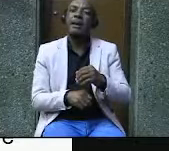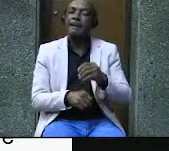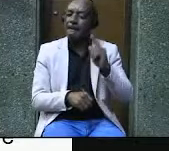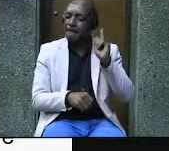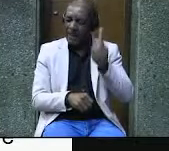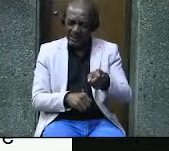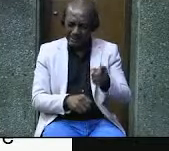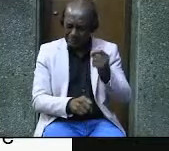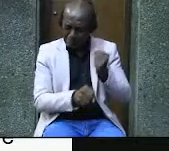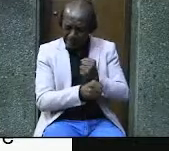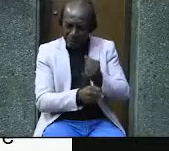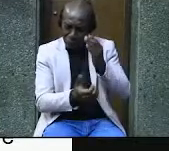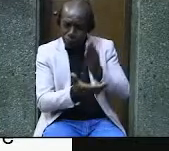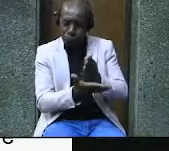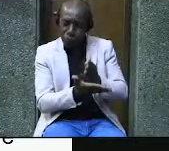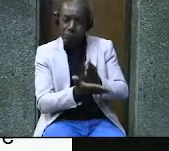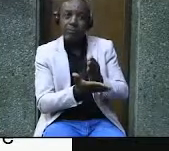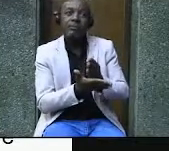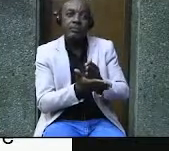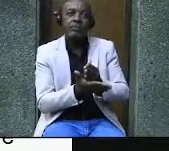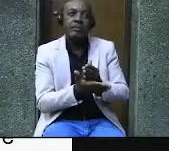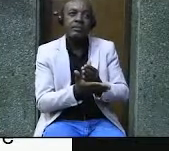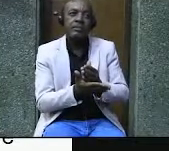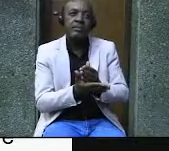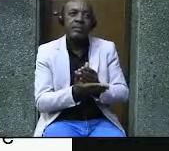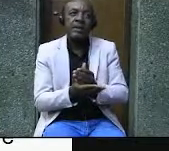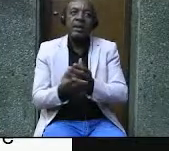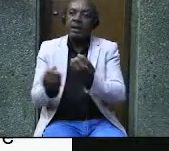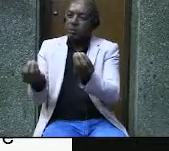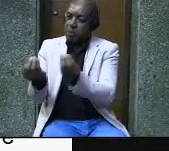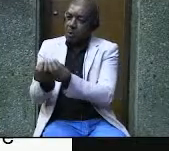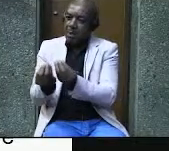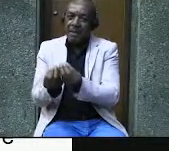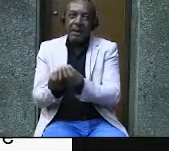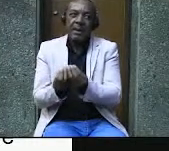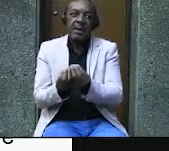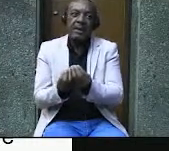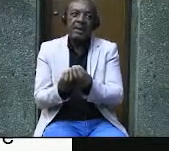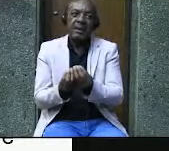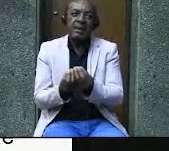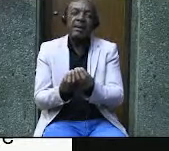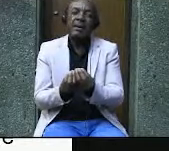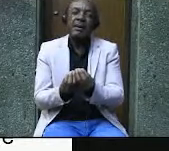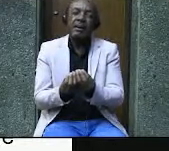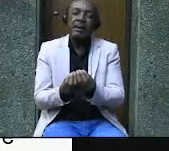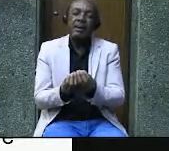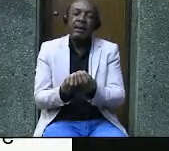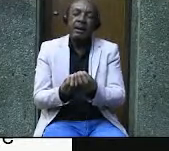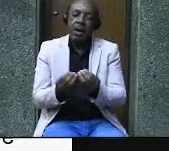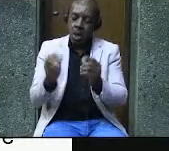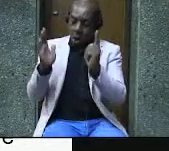certain that the property will meet the required need.